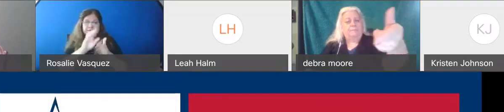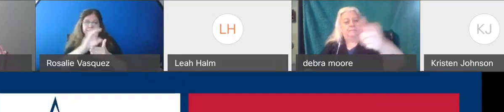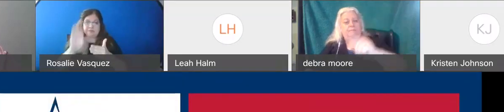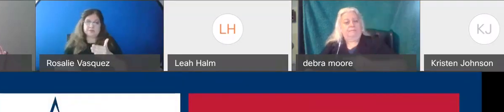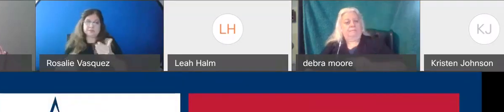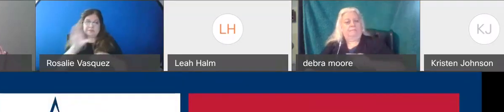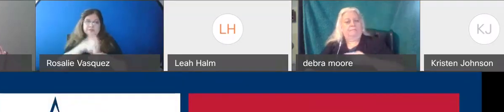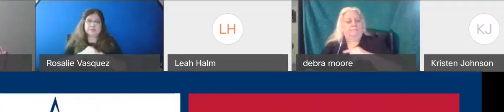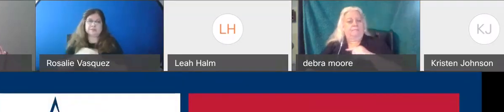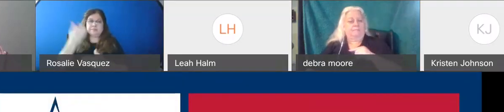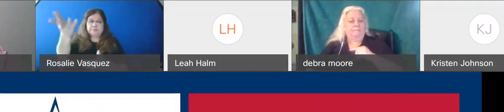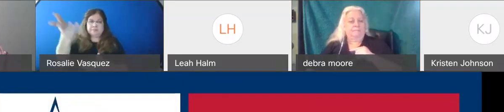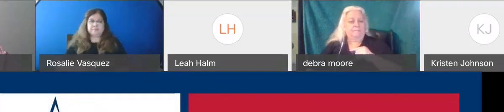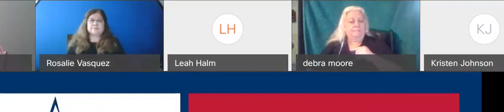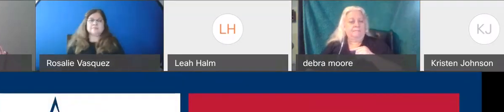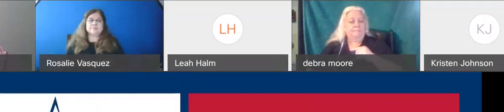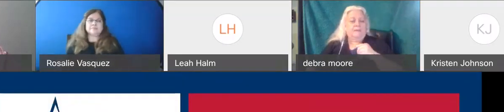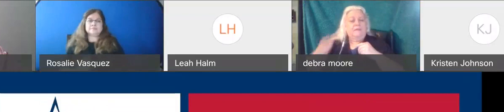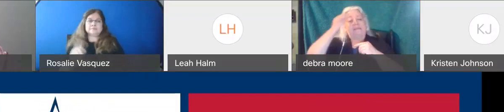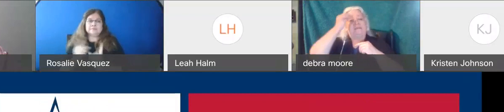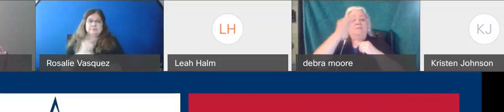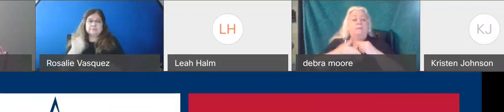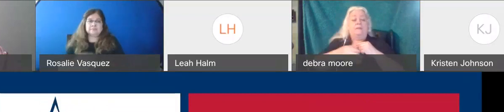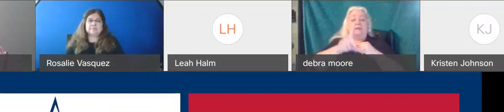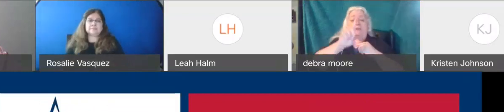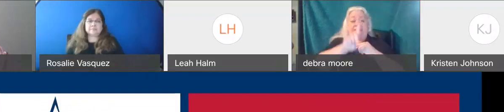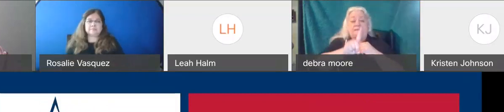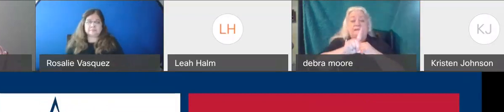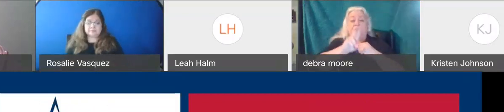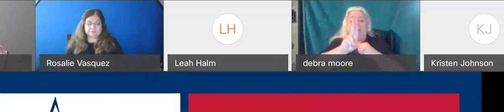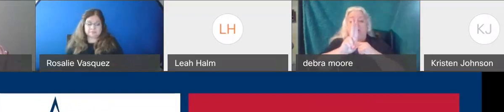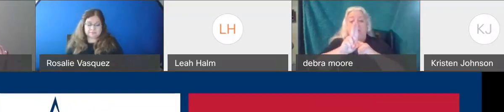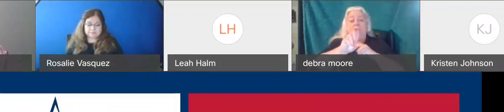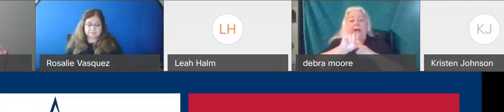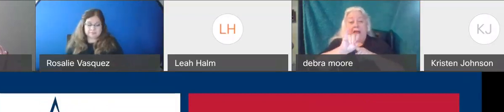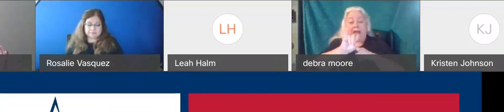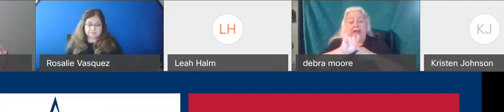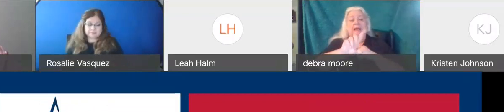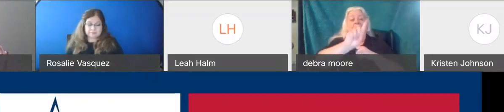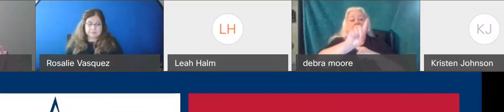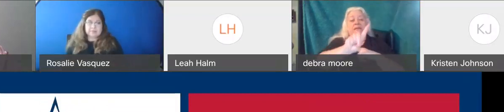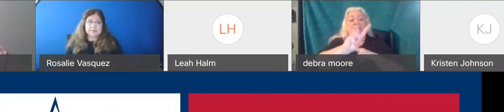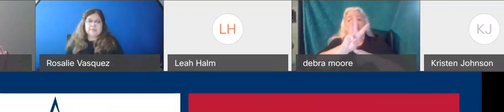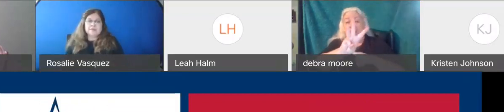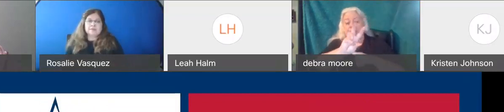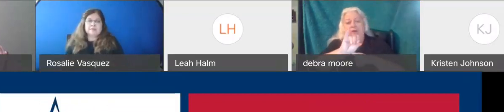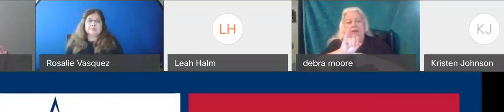Okay, so this is a little bit of information about DUIs and DWIs offenses. So Texas is a zero